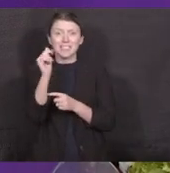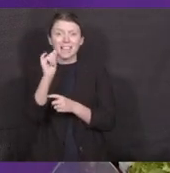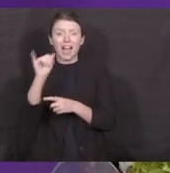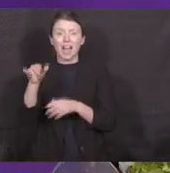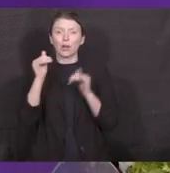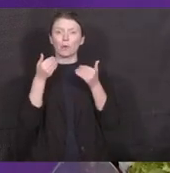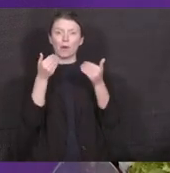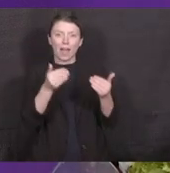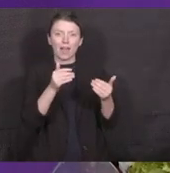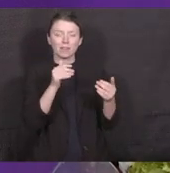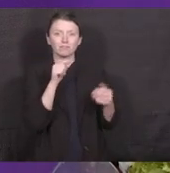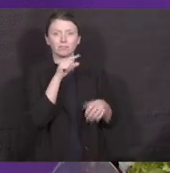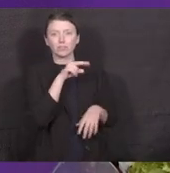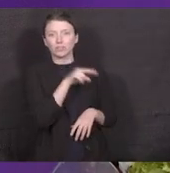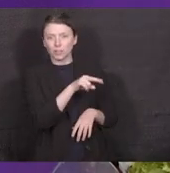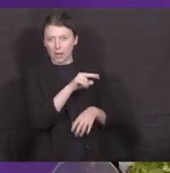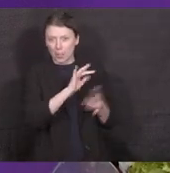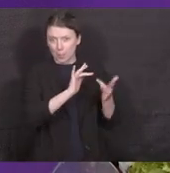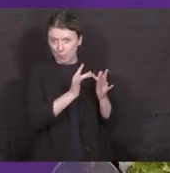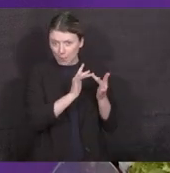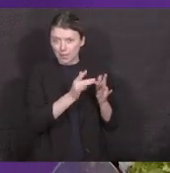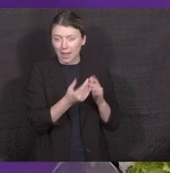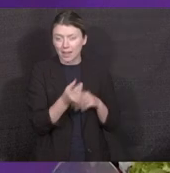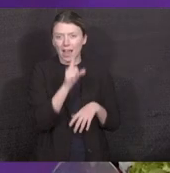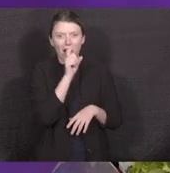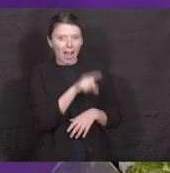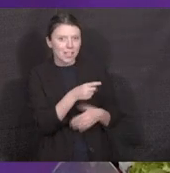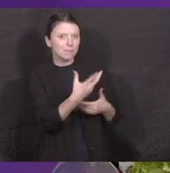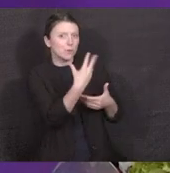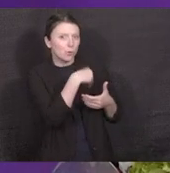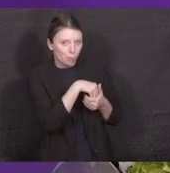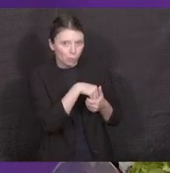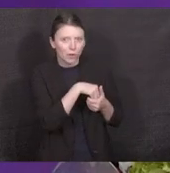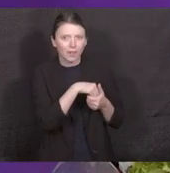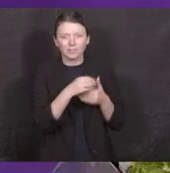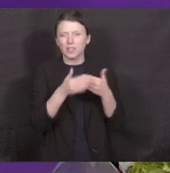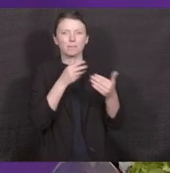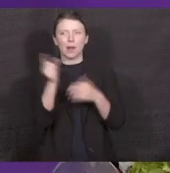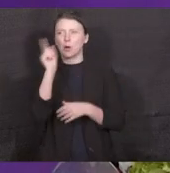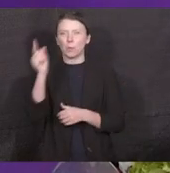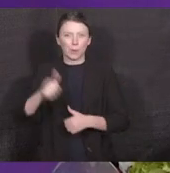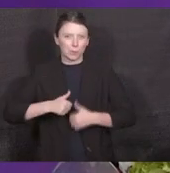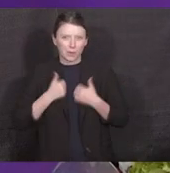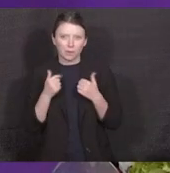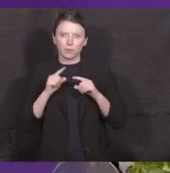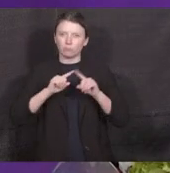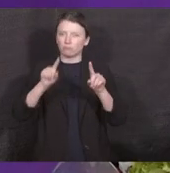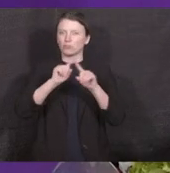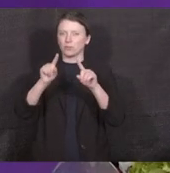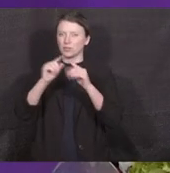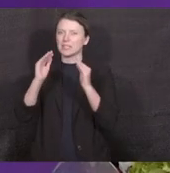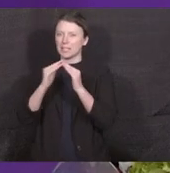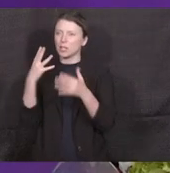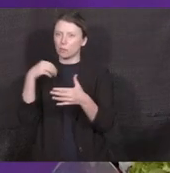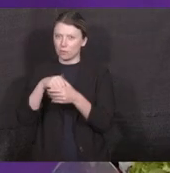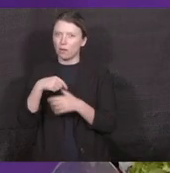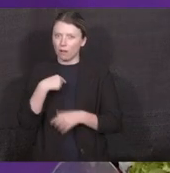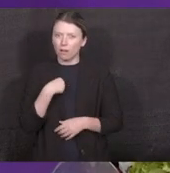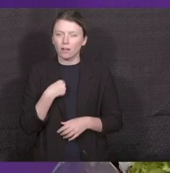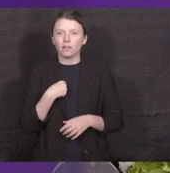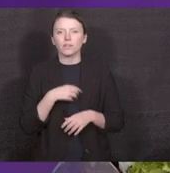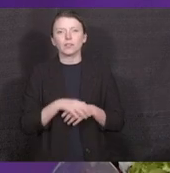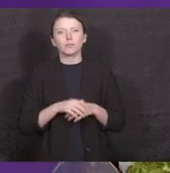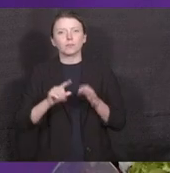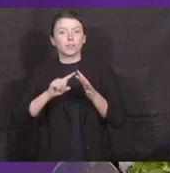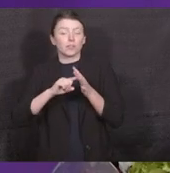website, groupeffortinitiative.com, and ask to be a part of it no matter where you are, because we are, you know, working in a lot of cities across North America. And then we're starting to